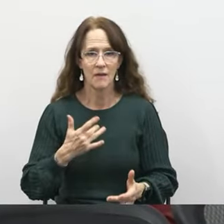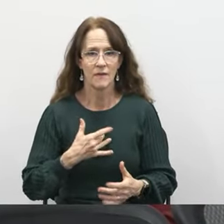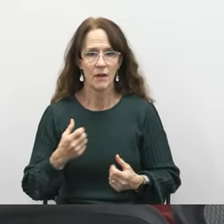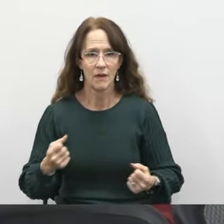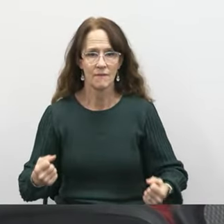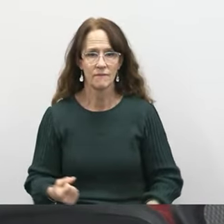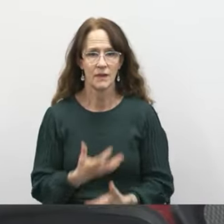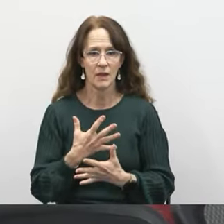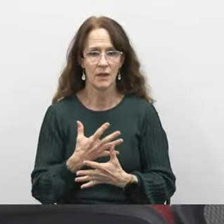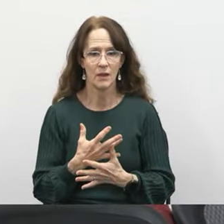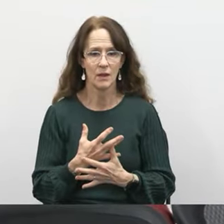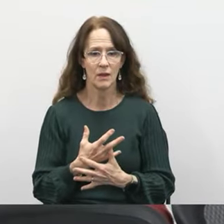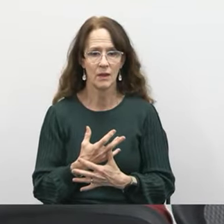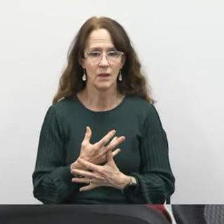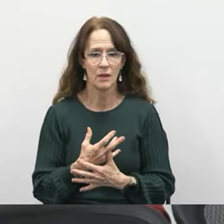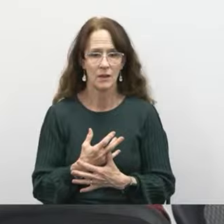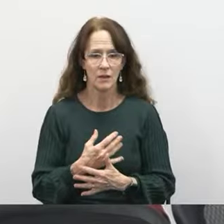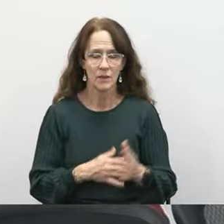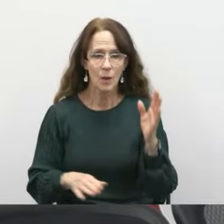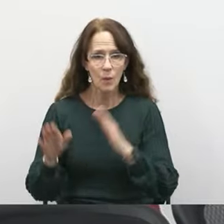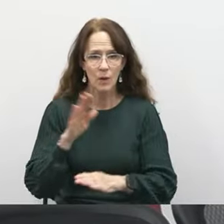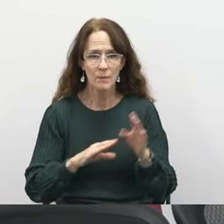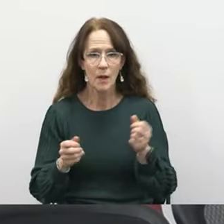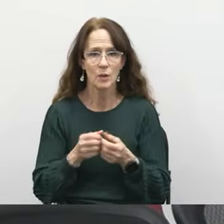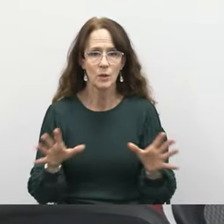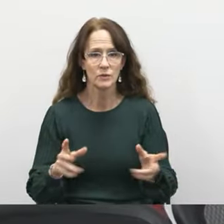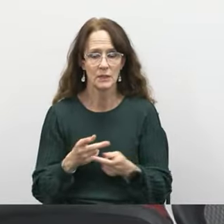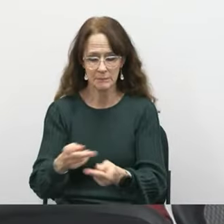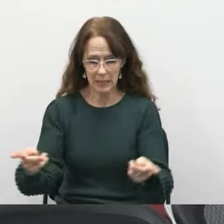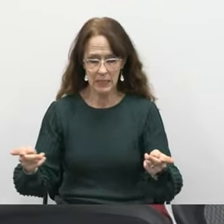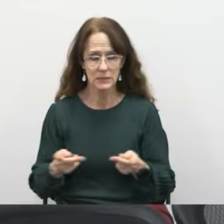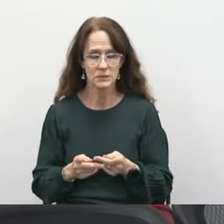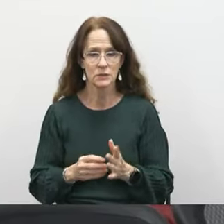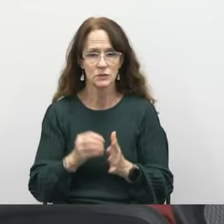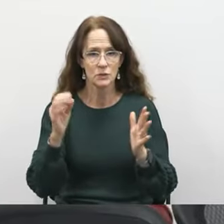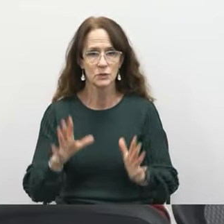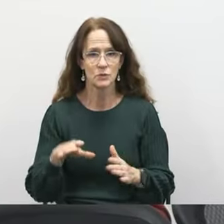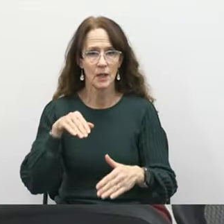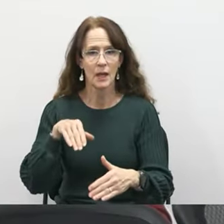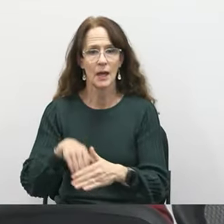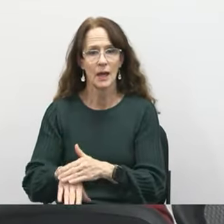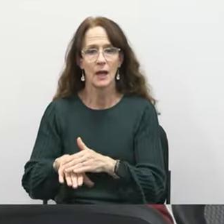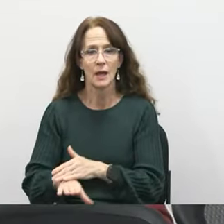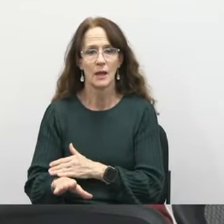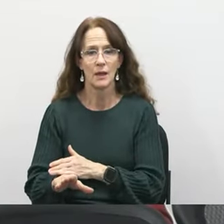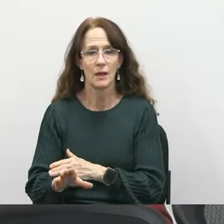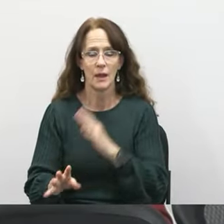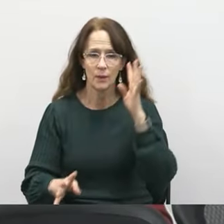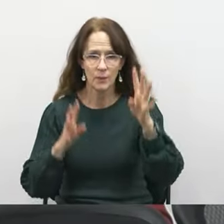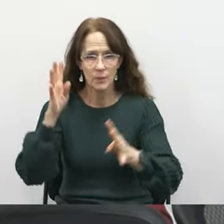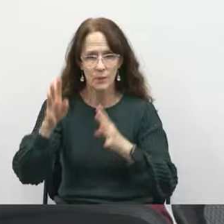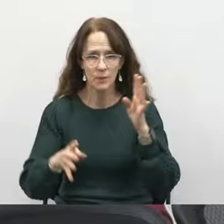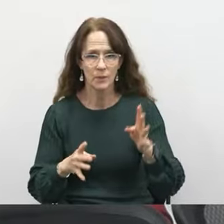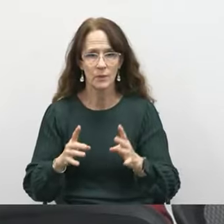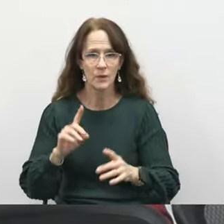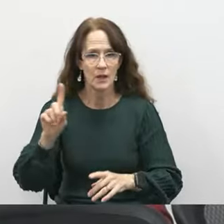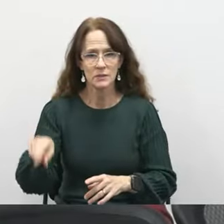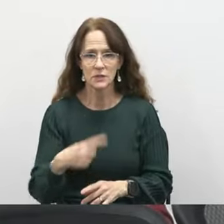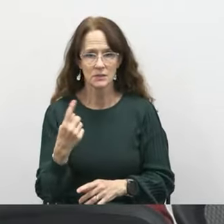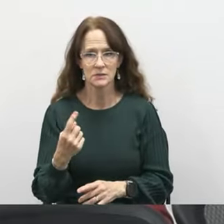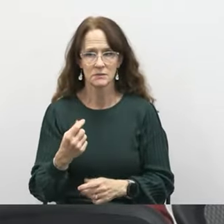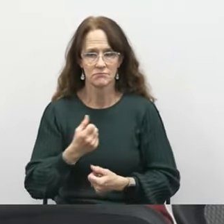sacred third-party spaces. Spaces where students can access and innovate through simply being